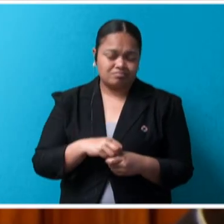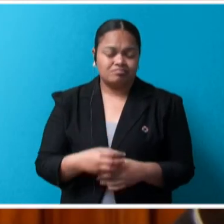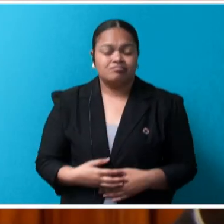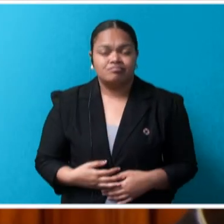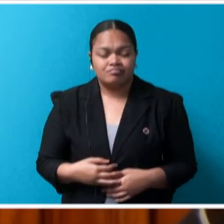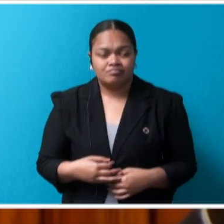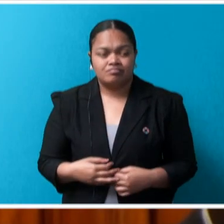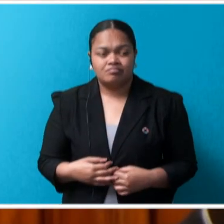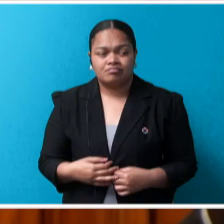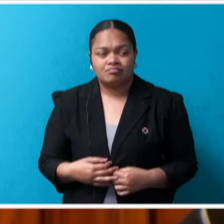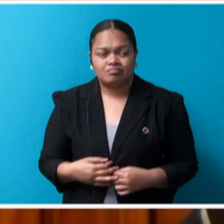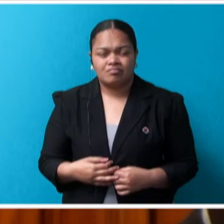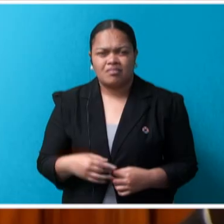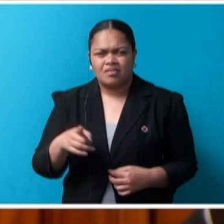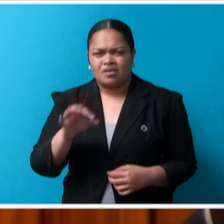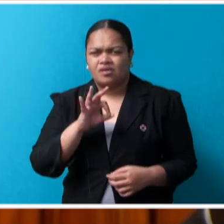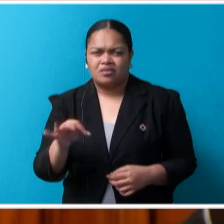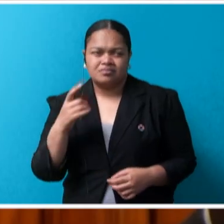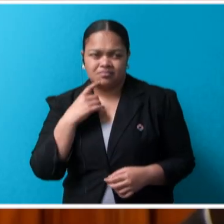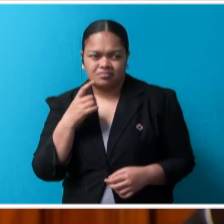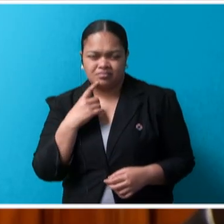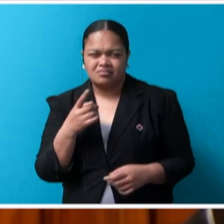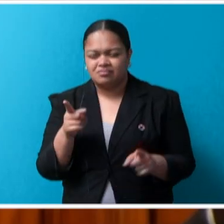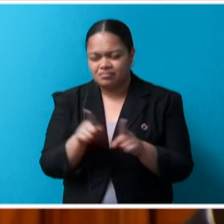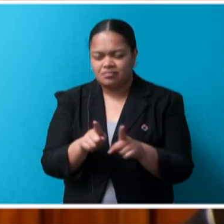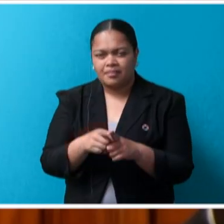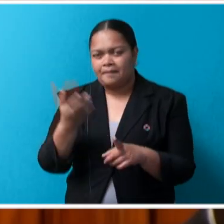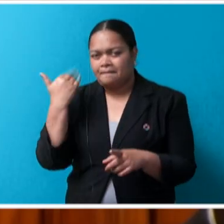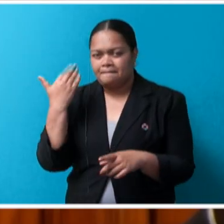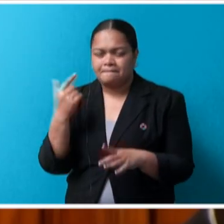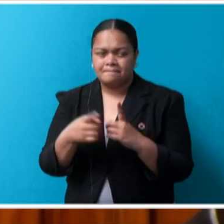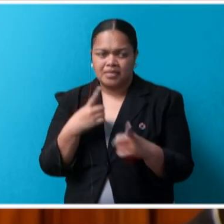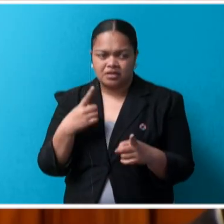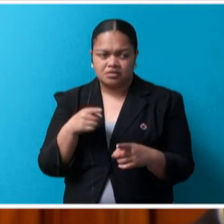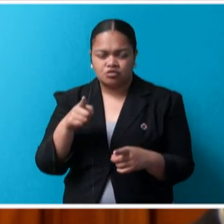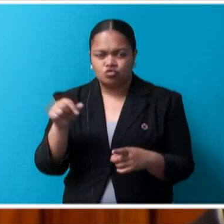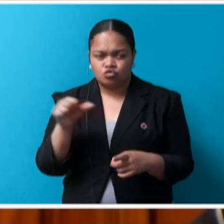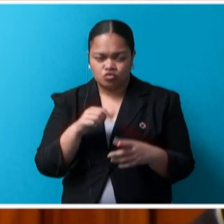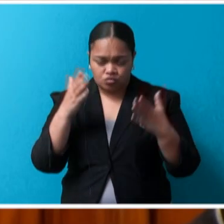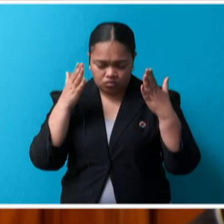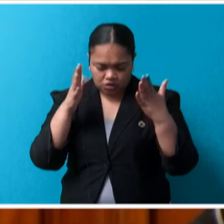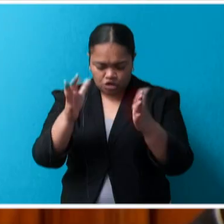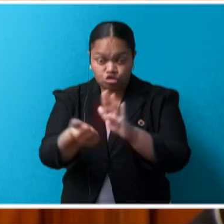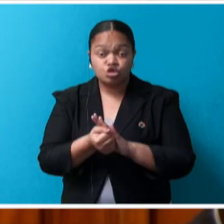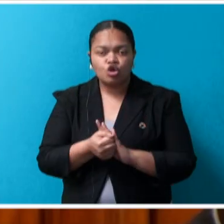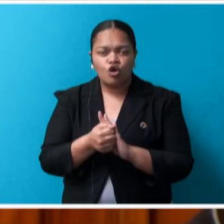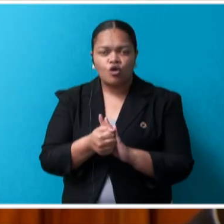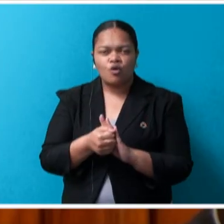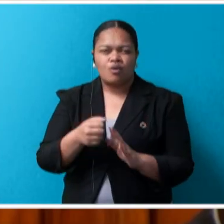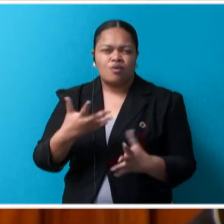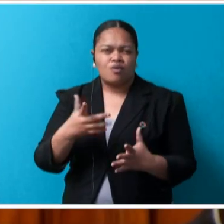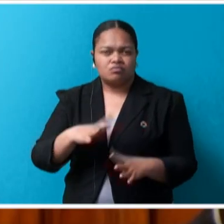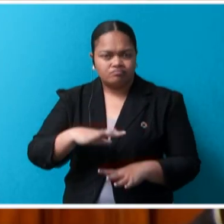our objective should not simply to preserve the past. Our objective should be to restore confidence, to ensure